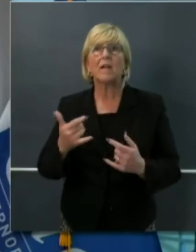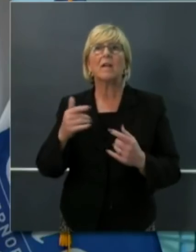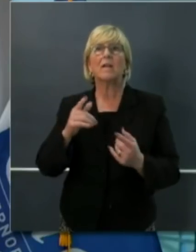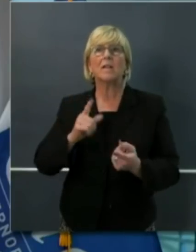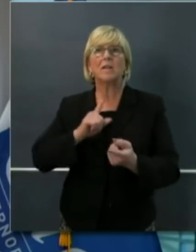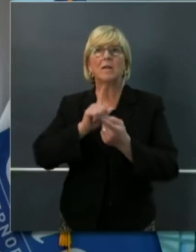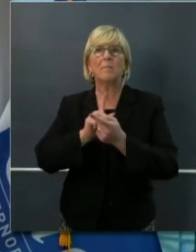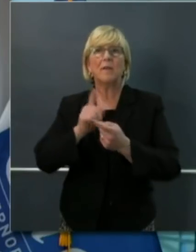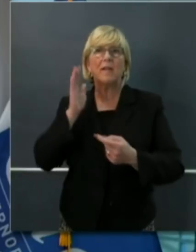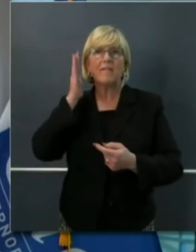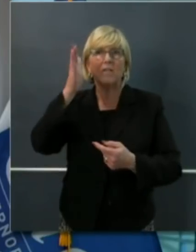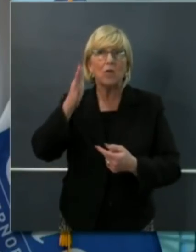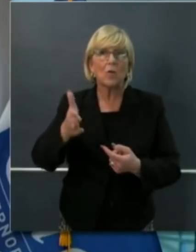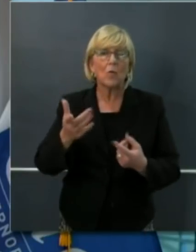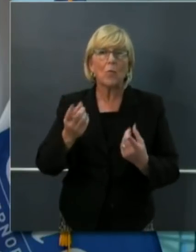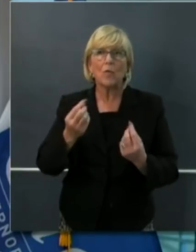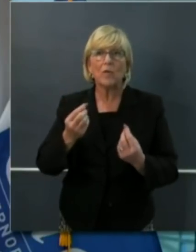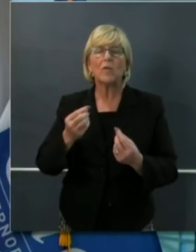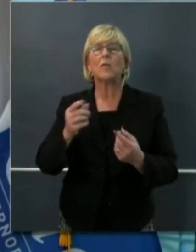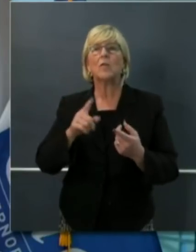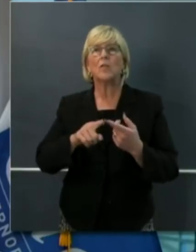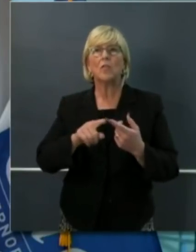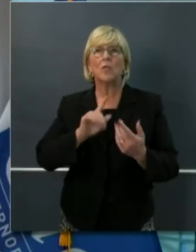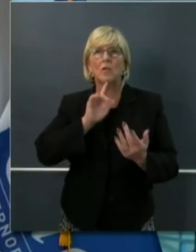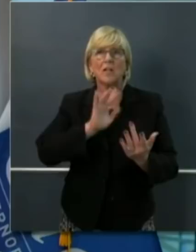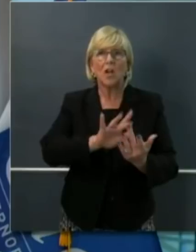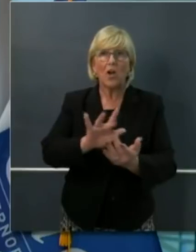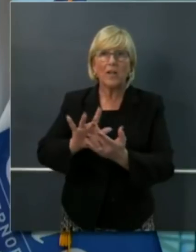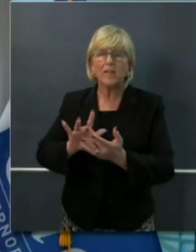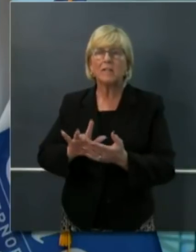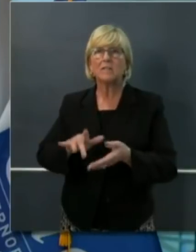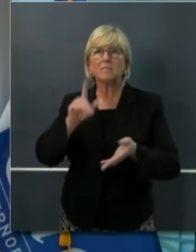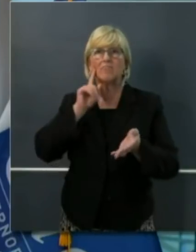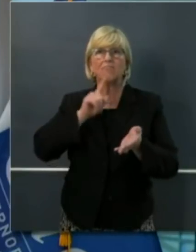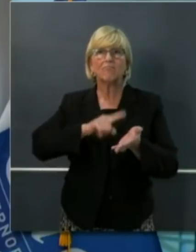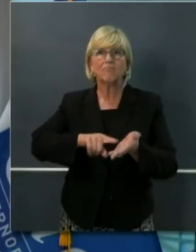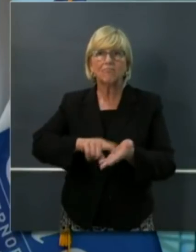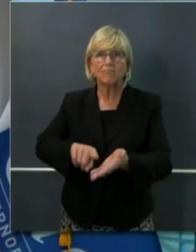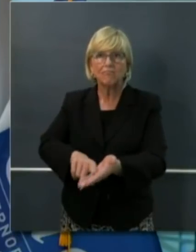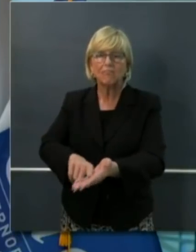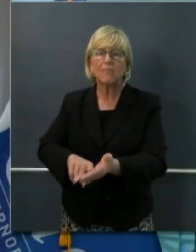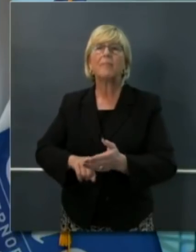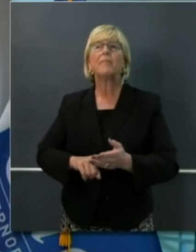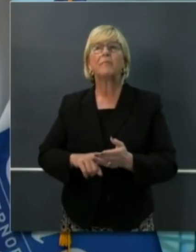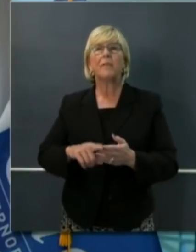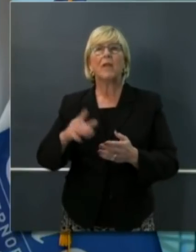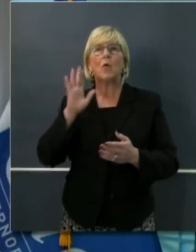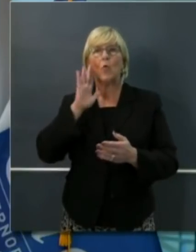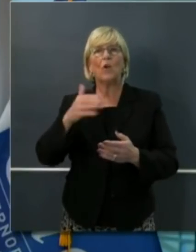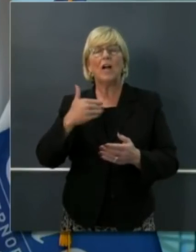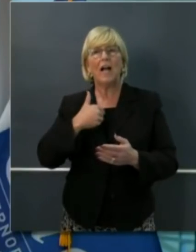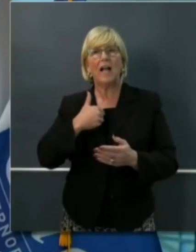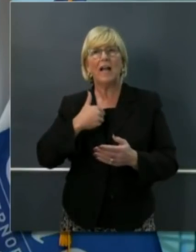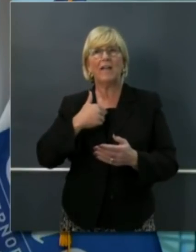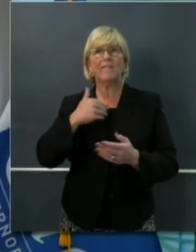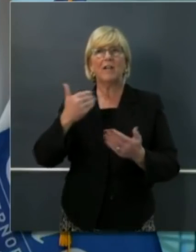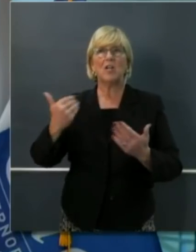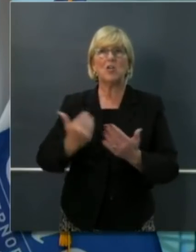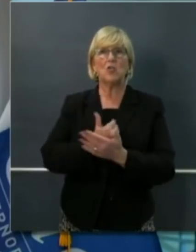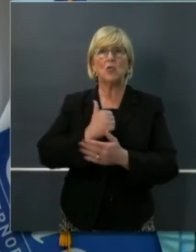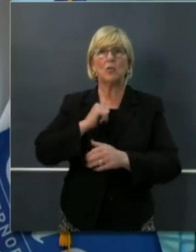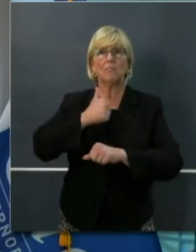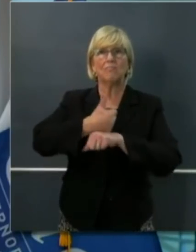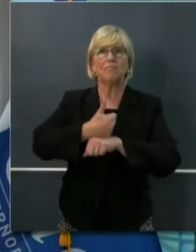of COVID-19 contact tracing efforts, that we are going to be developing the Statewide Training Academy with their